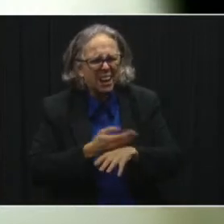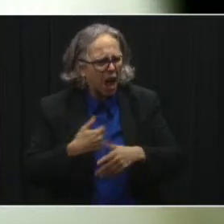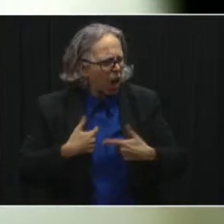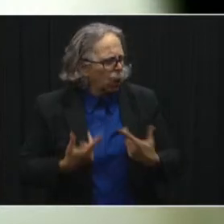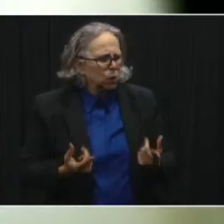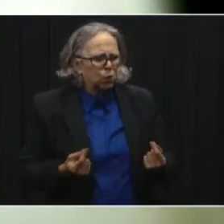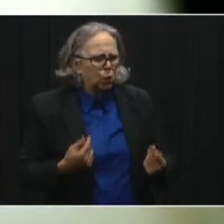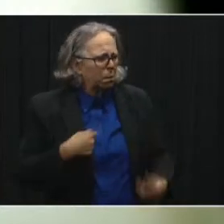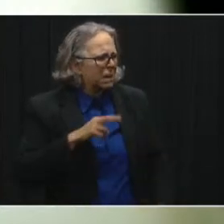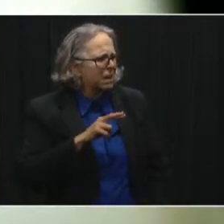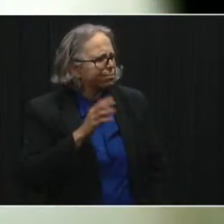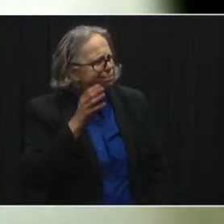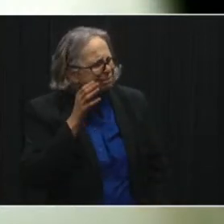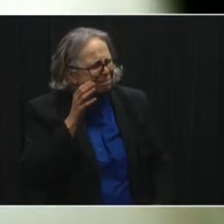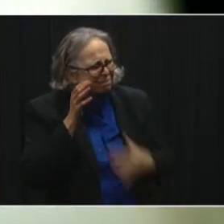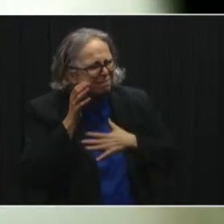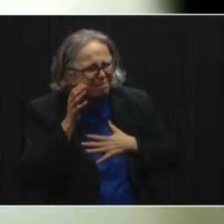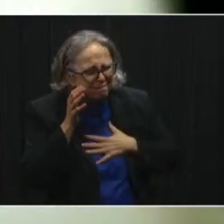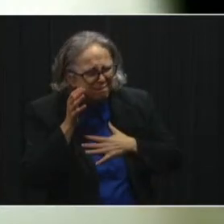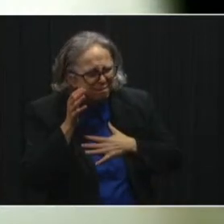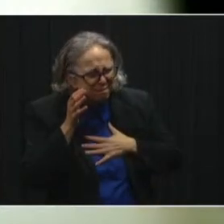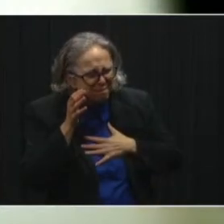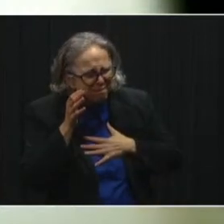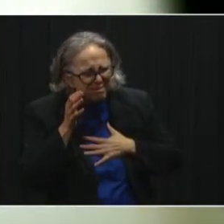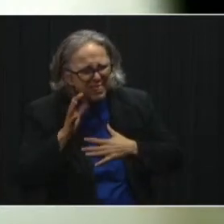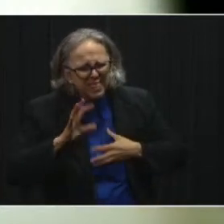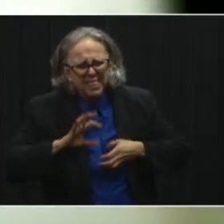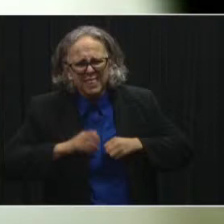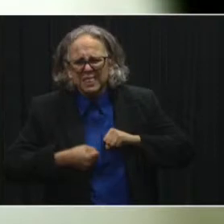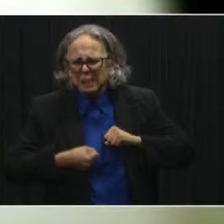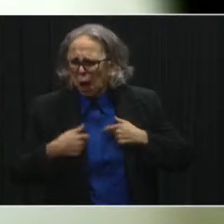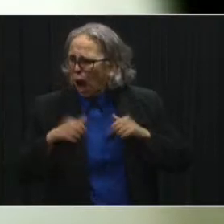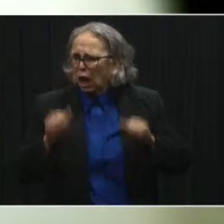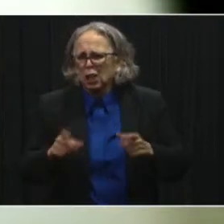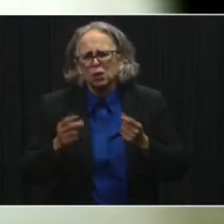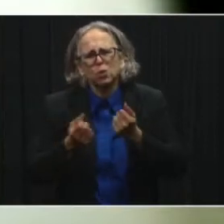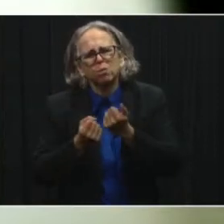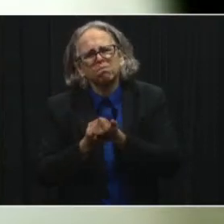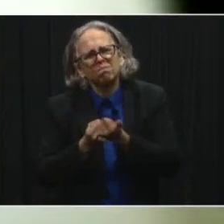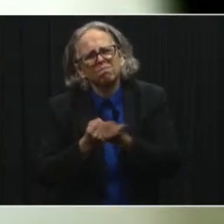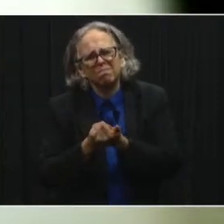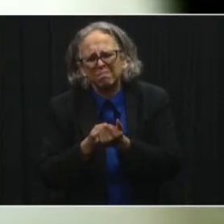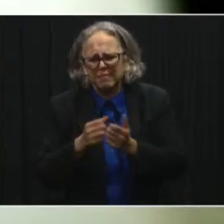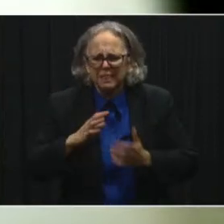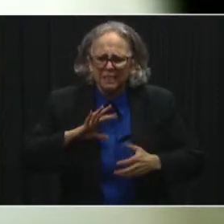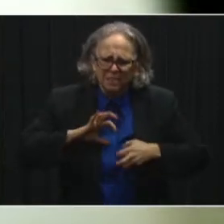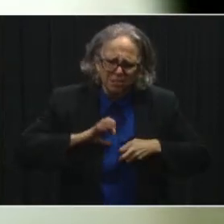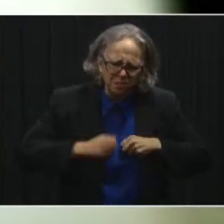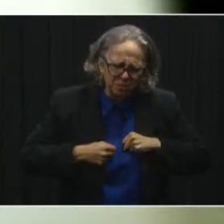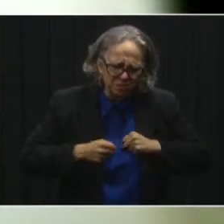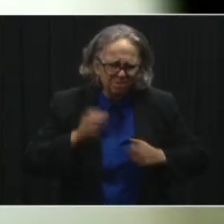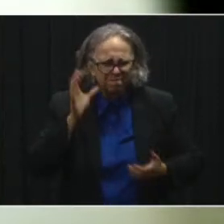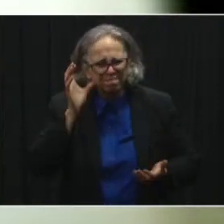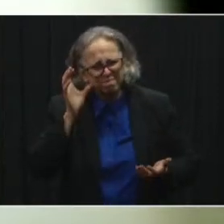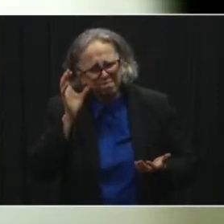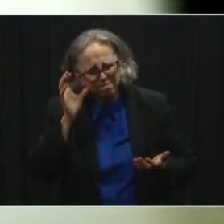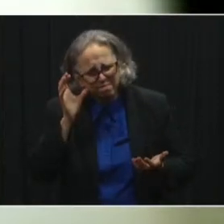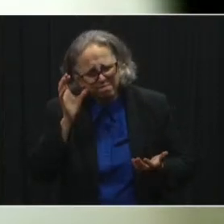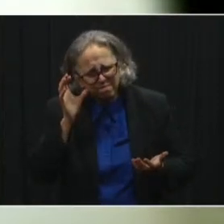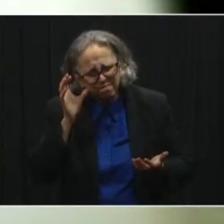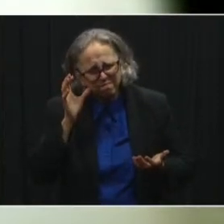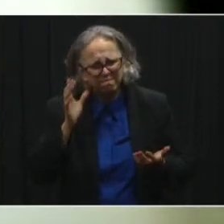had to offer him, a kind ear, compassionate words from a doctor he would never meet 1,000 miles away. We cried together that